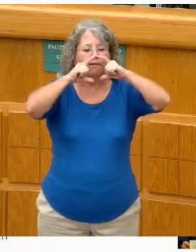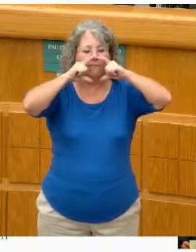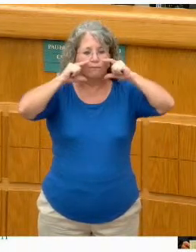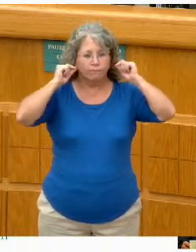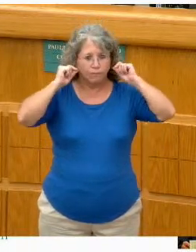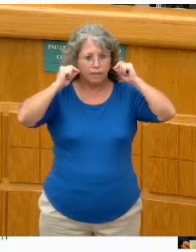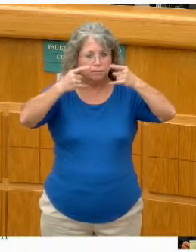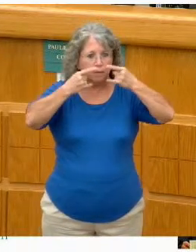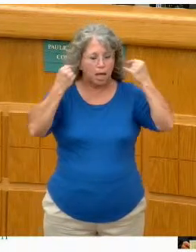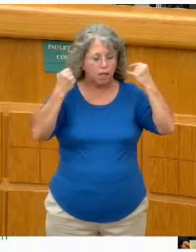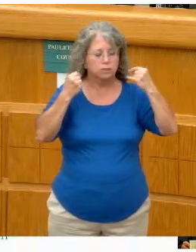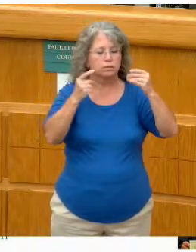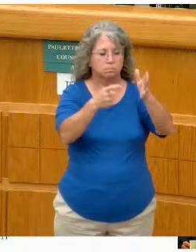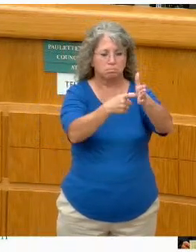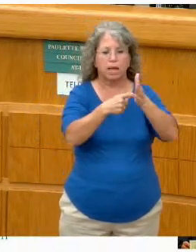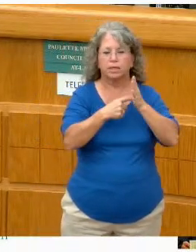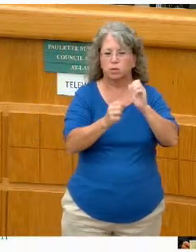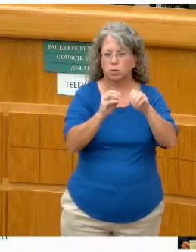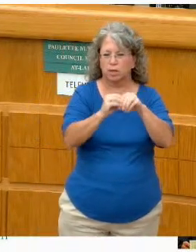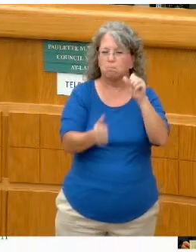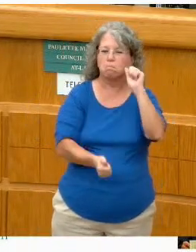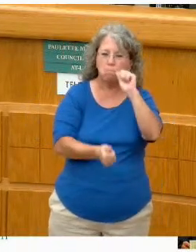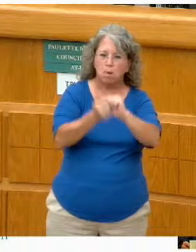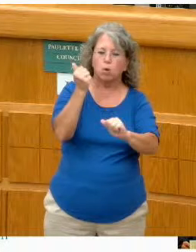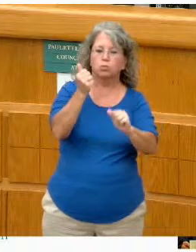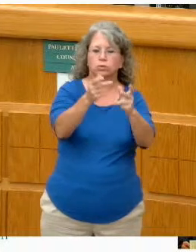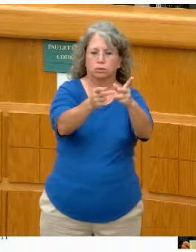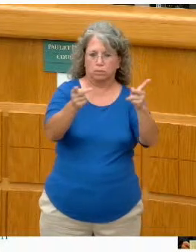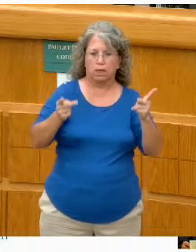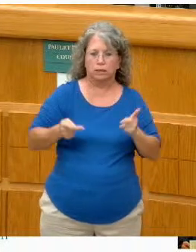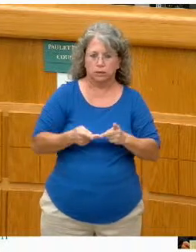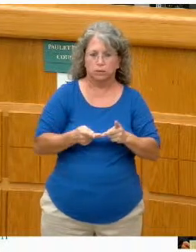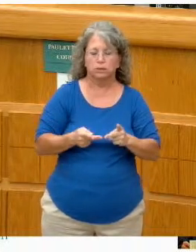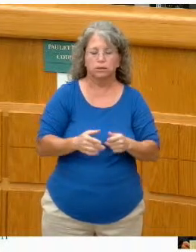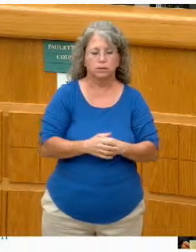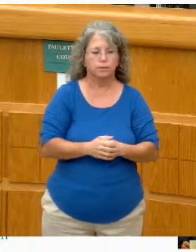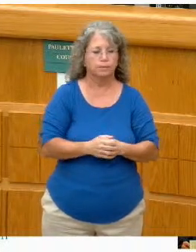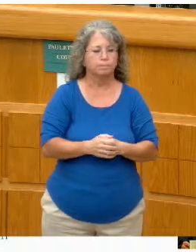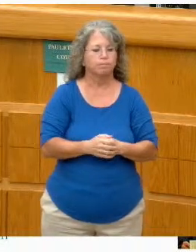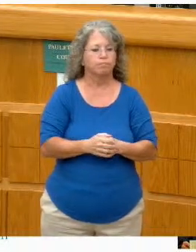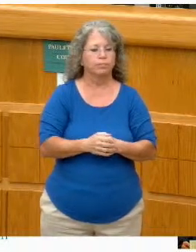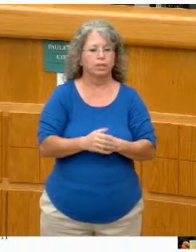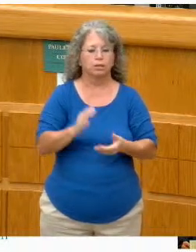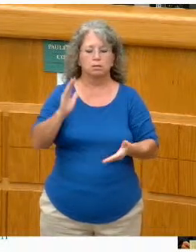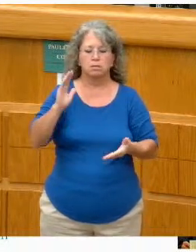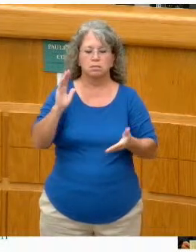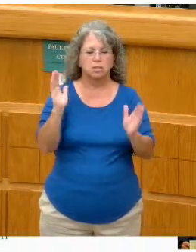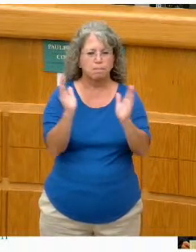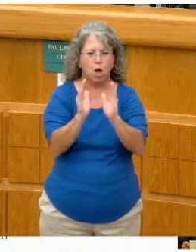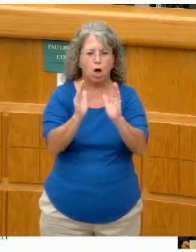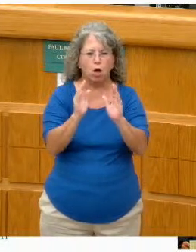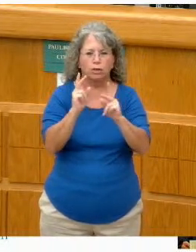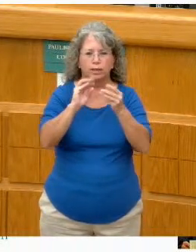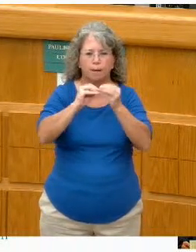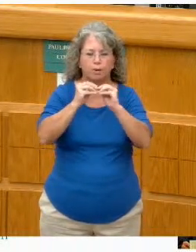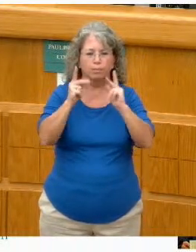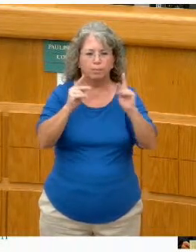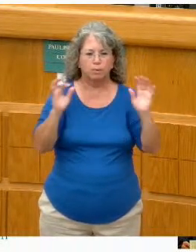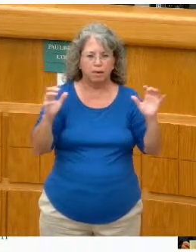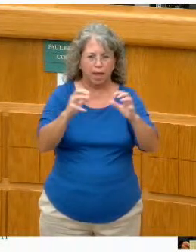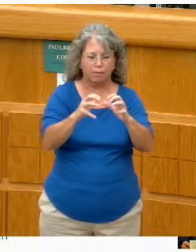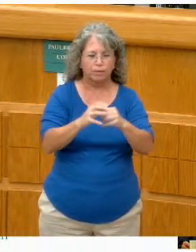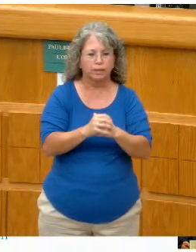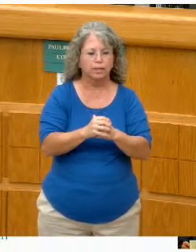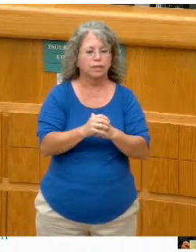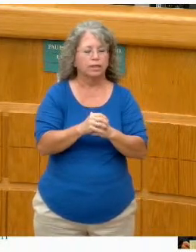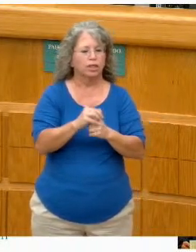are mandatory in most places. Self-isolate when you're symptomatic, kind of like what I'm doing